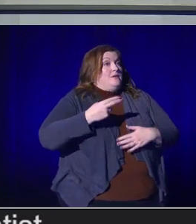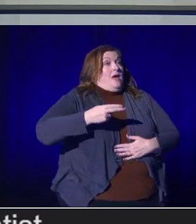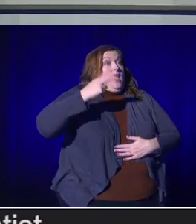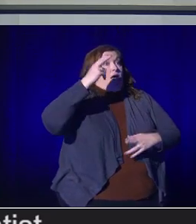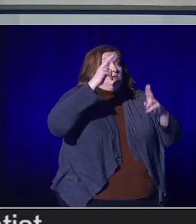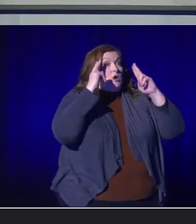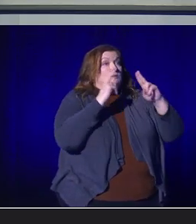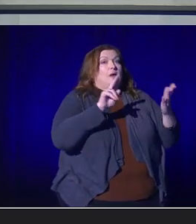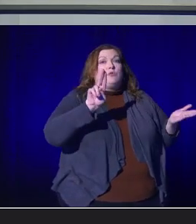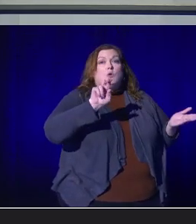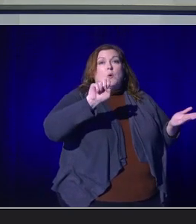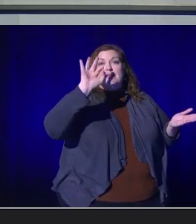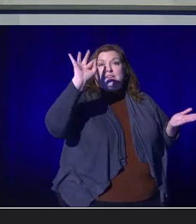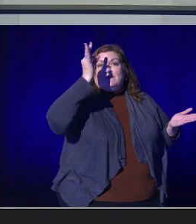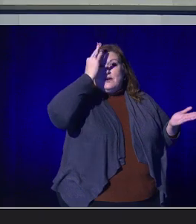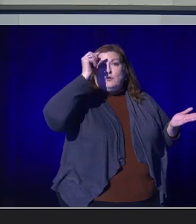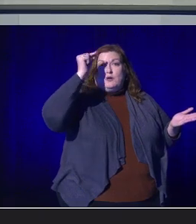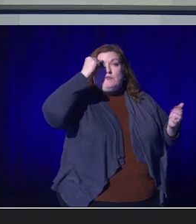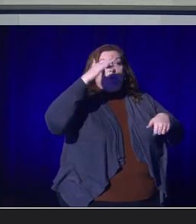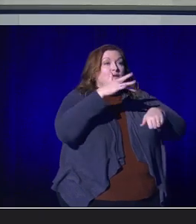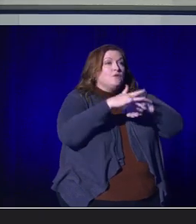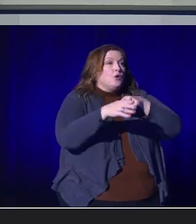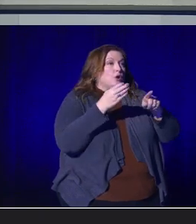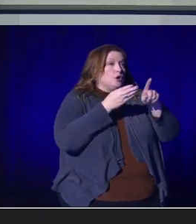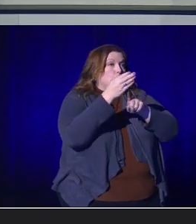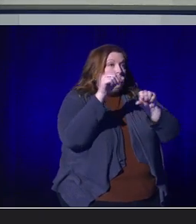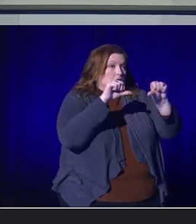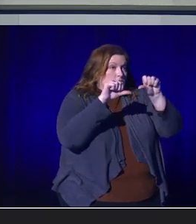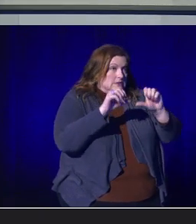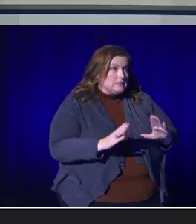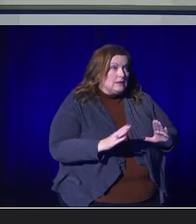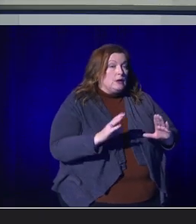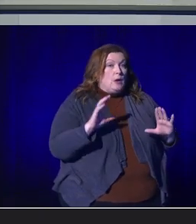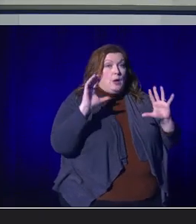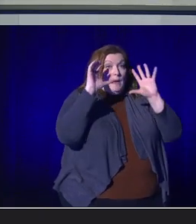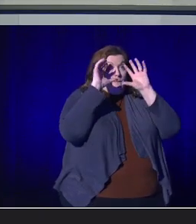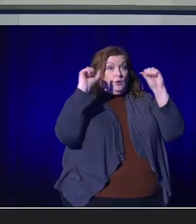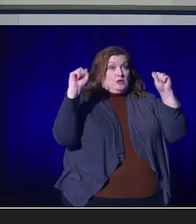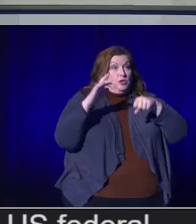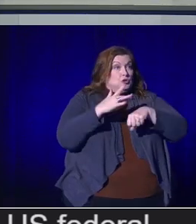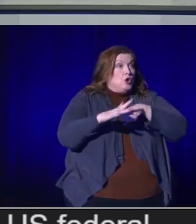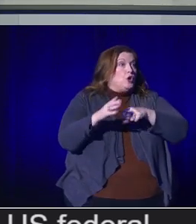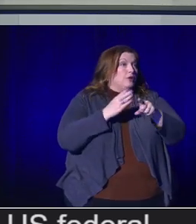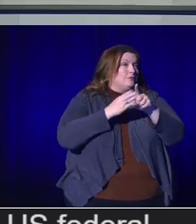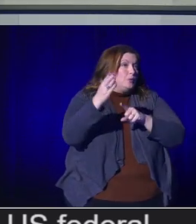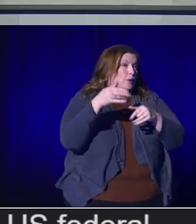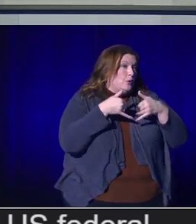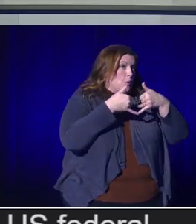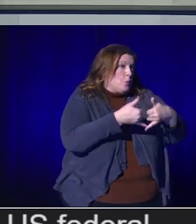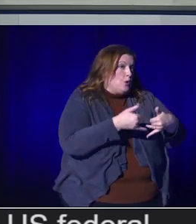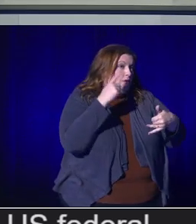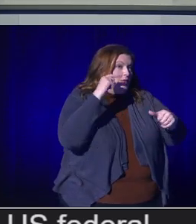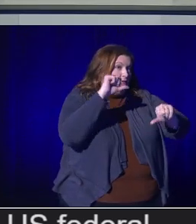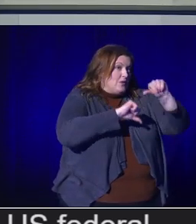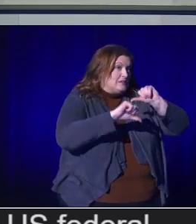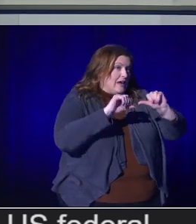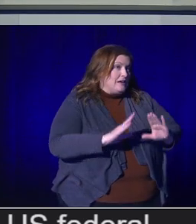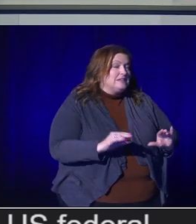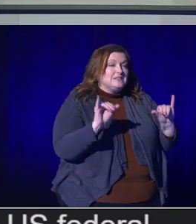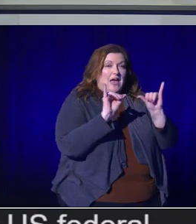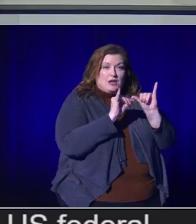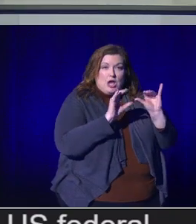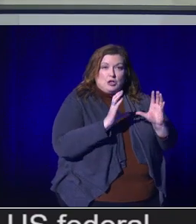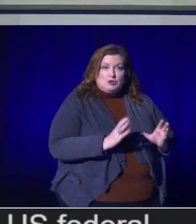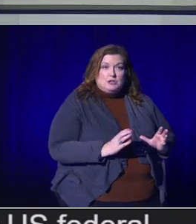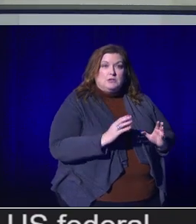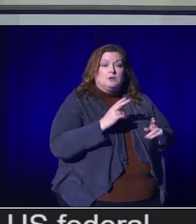federal government for early career scientists, the Presidential Early Career Award for Scientists and Engineers,